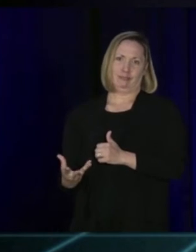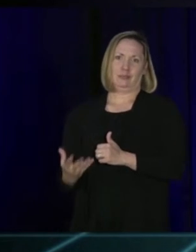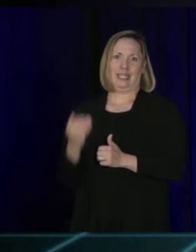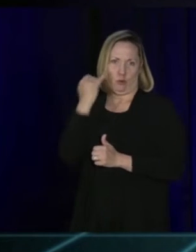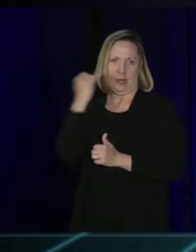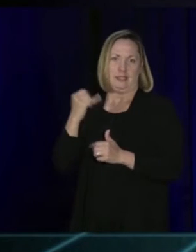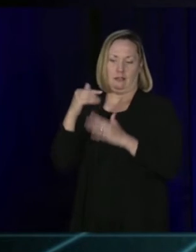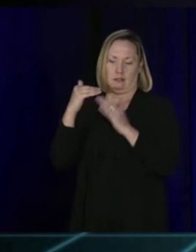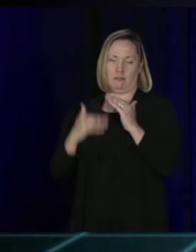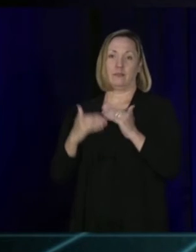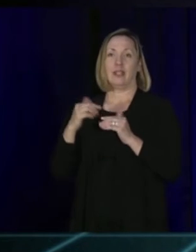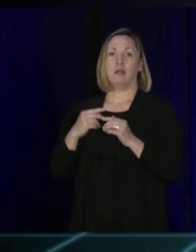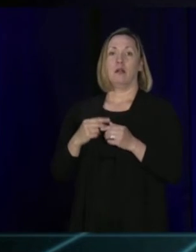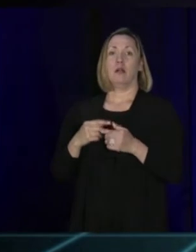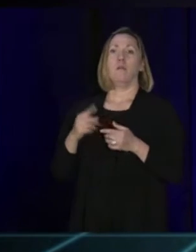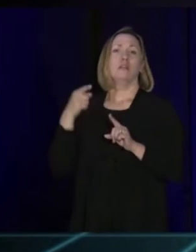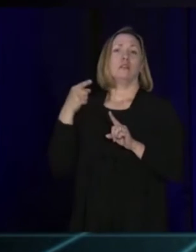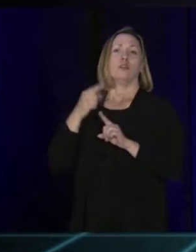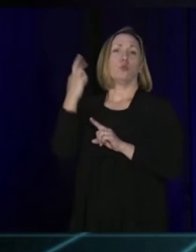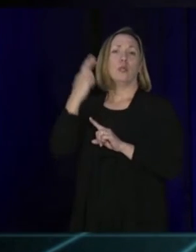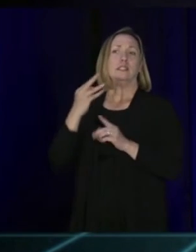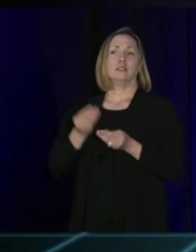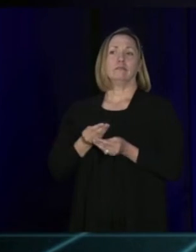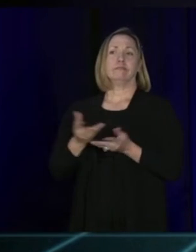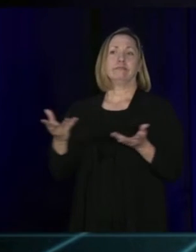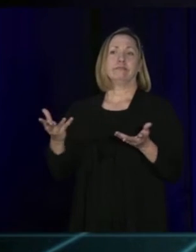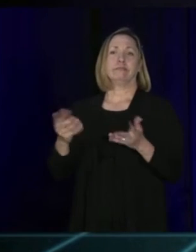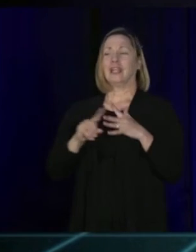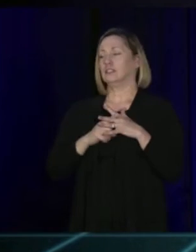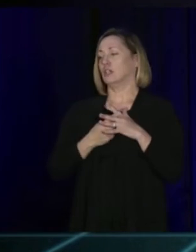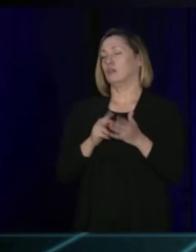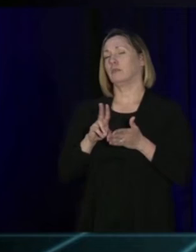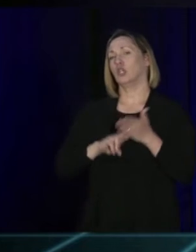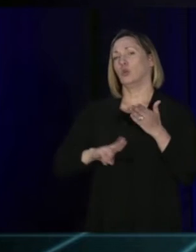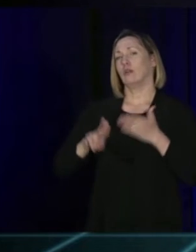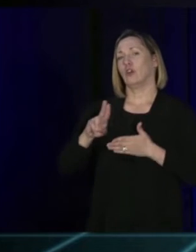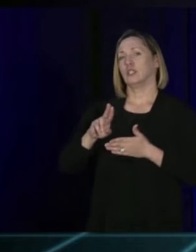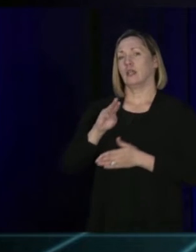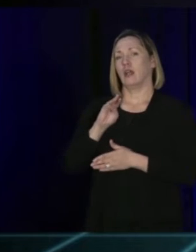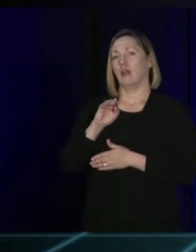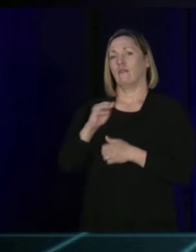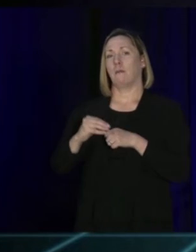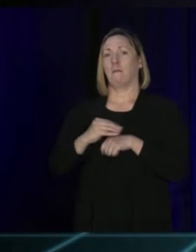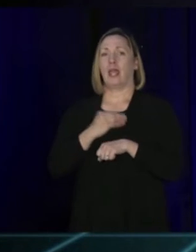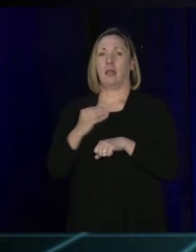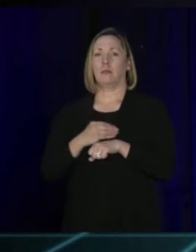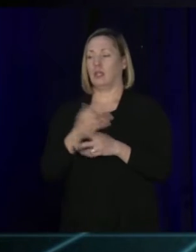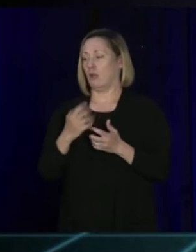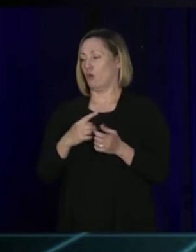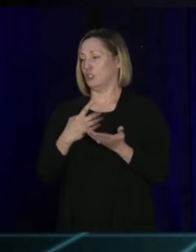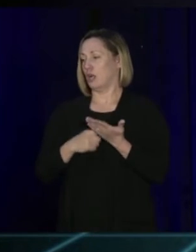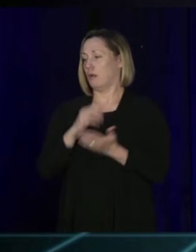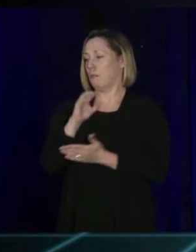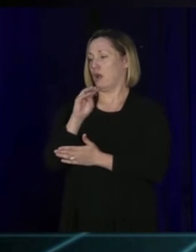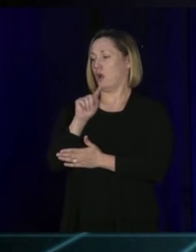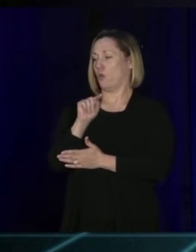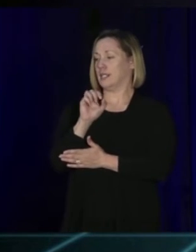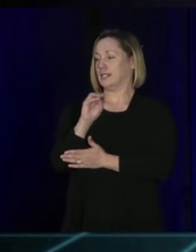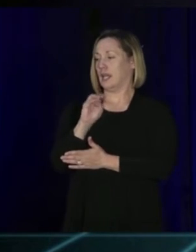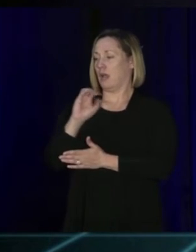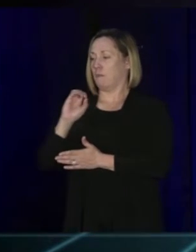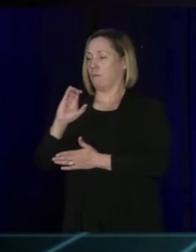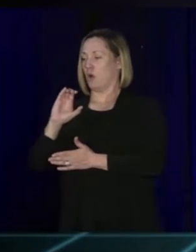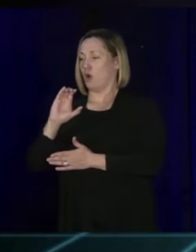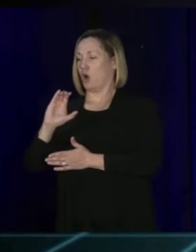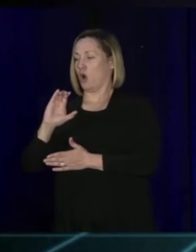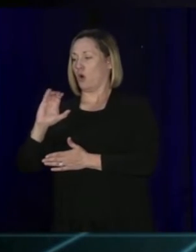But I say all this because I started this conversation talking about University of Miami, and I wanted to talk about Tom Okino. And Tom probably would not like the fact